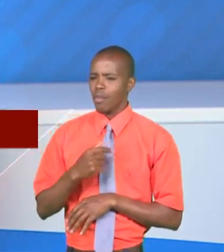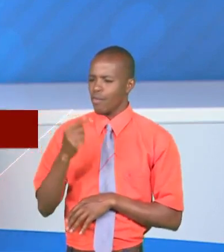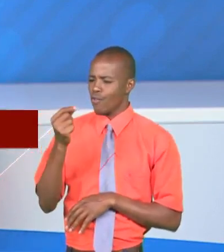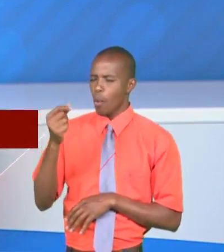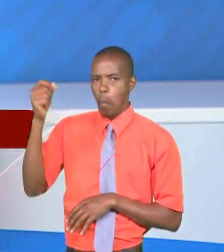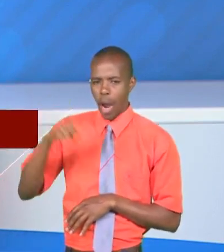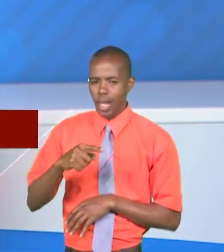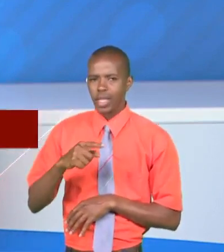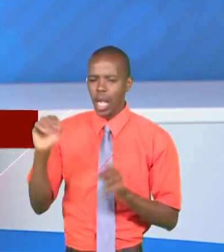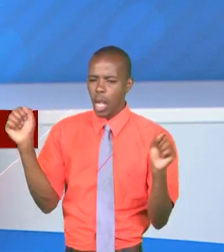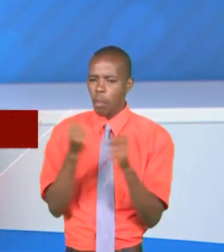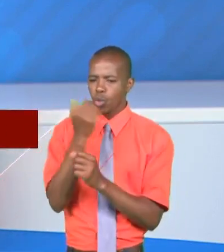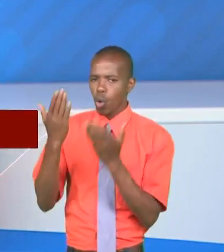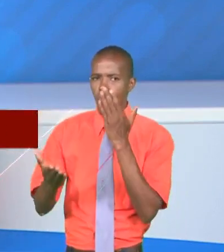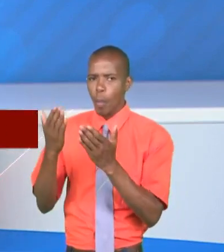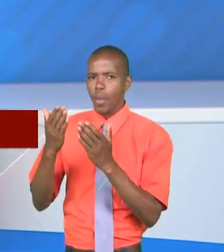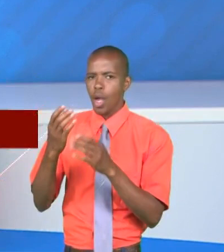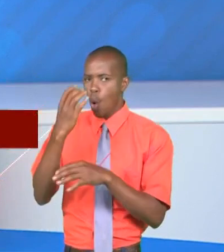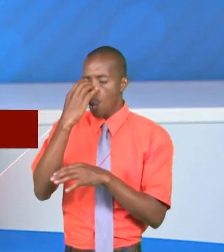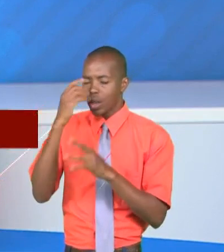cannot compare now. You see, Ruto started